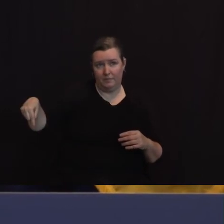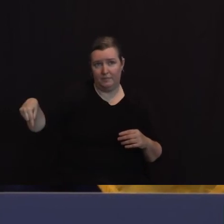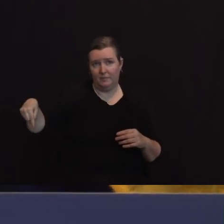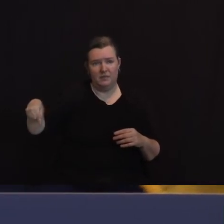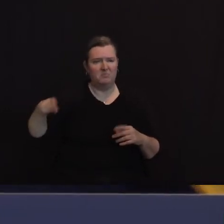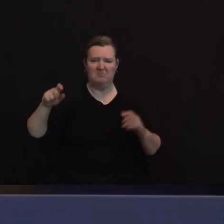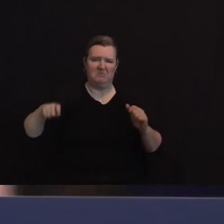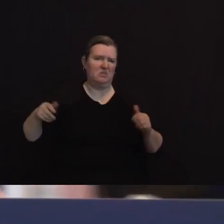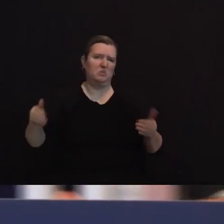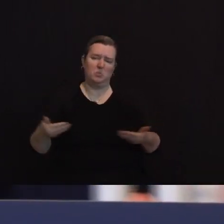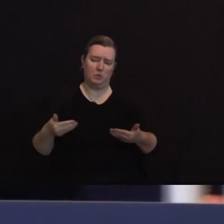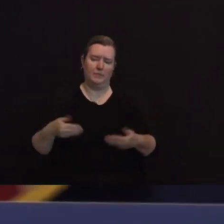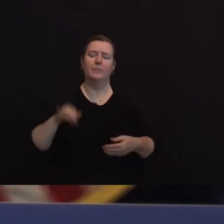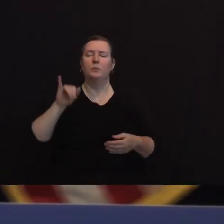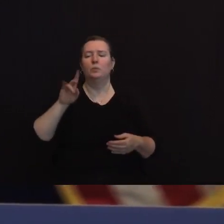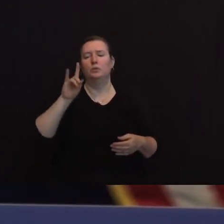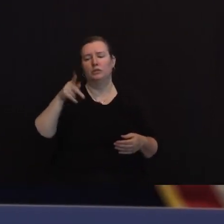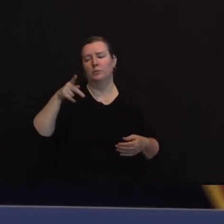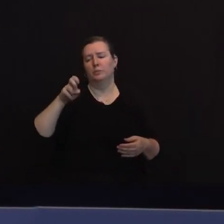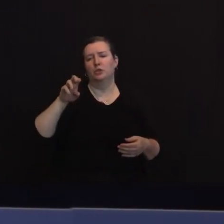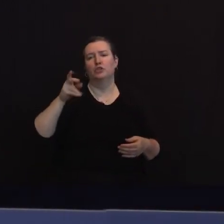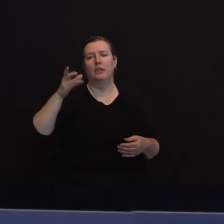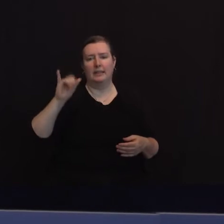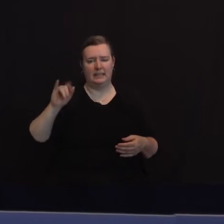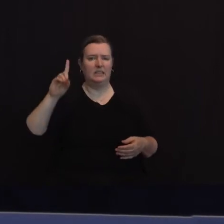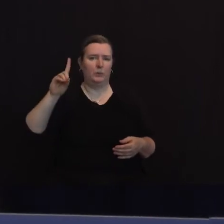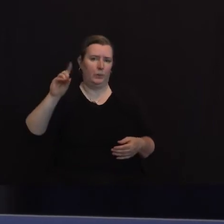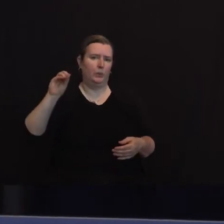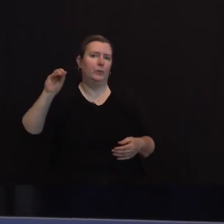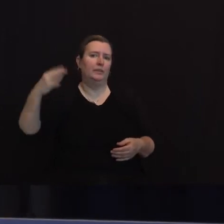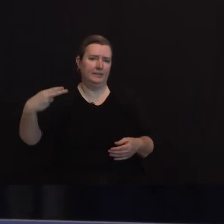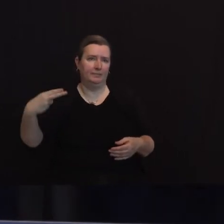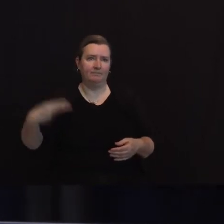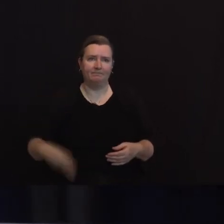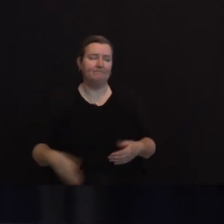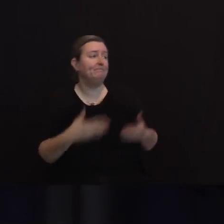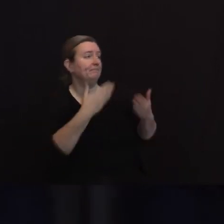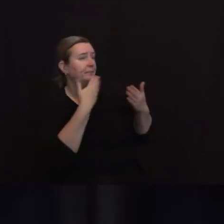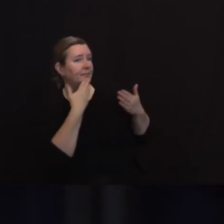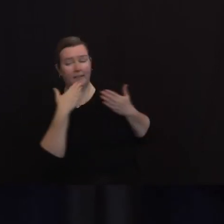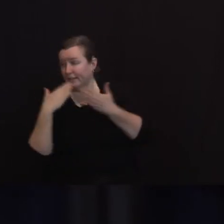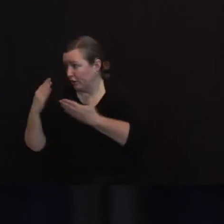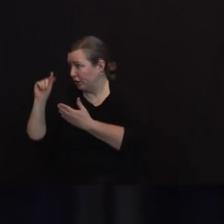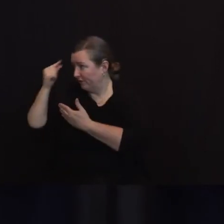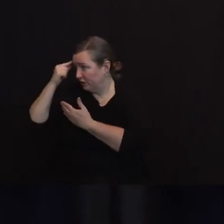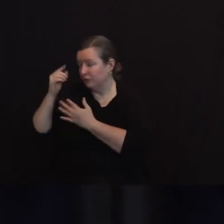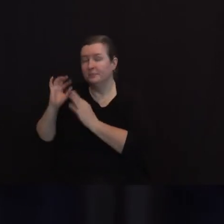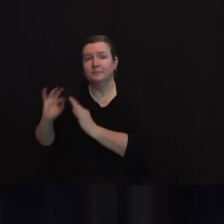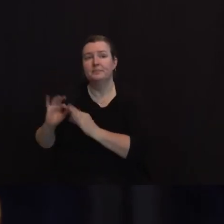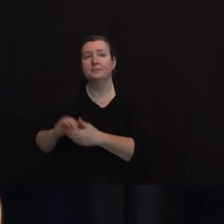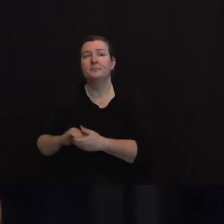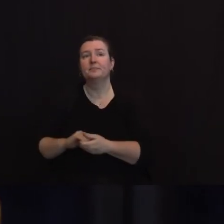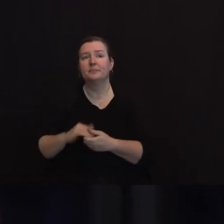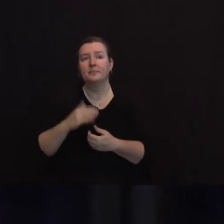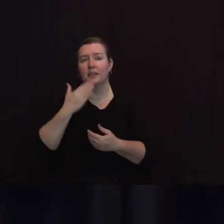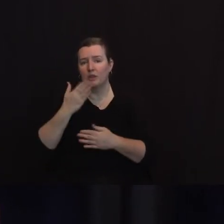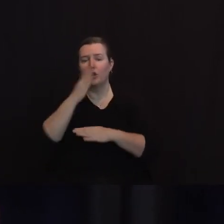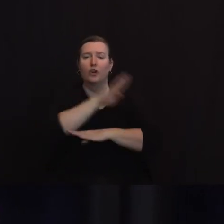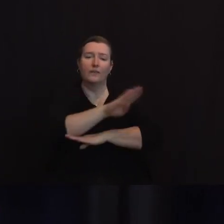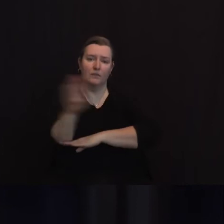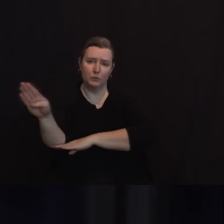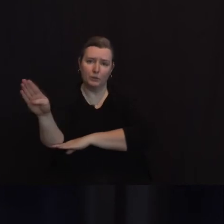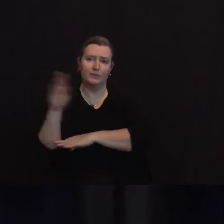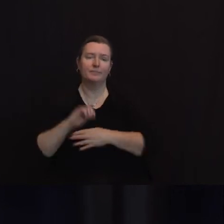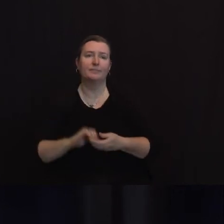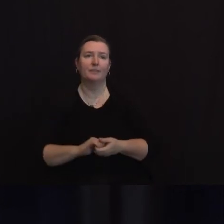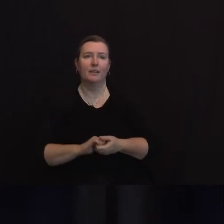Judy Persichilli. Thank you, Governor. Good afternoon, everyone. This week, as the Governor mentioned, I had the opportunity to